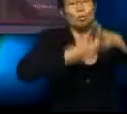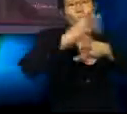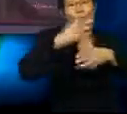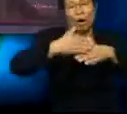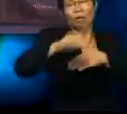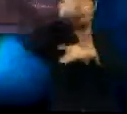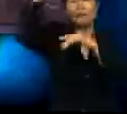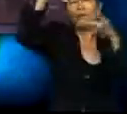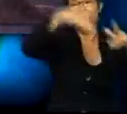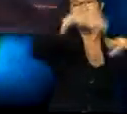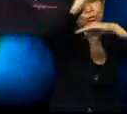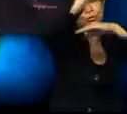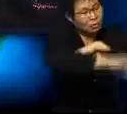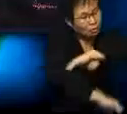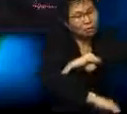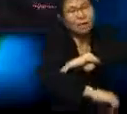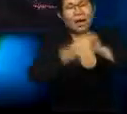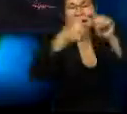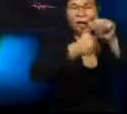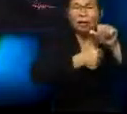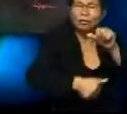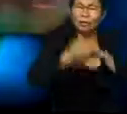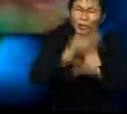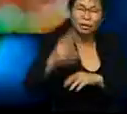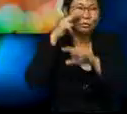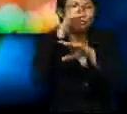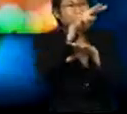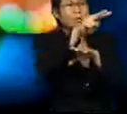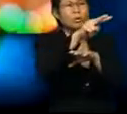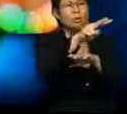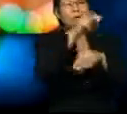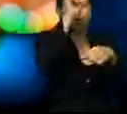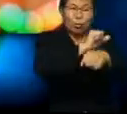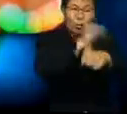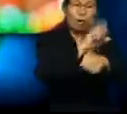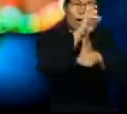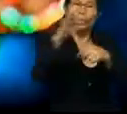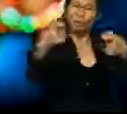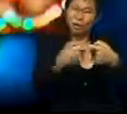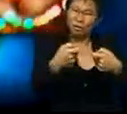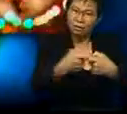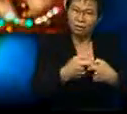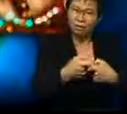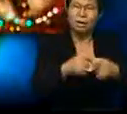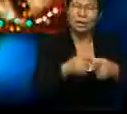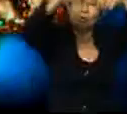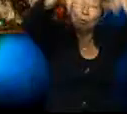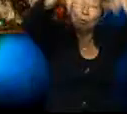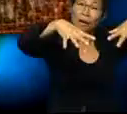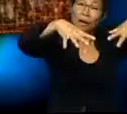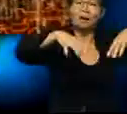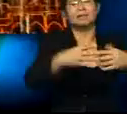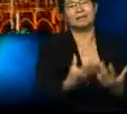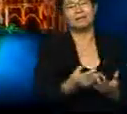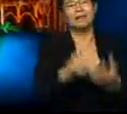after the sun goes down. Everything you see is the work of electricity. The bright lights,